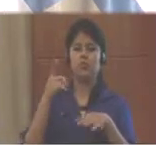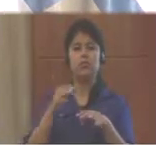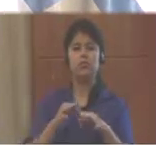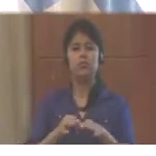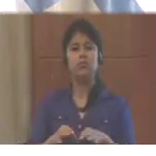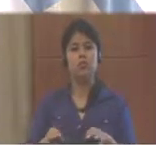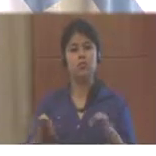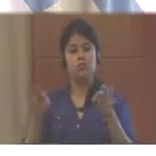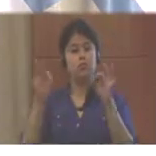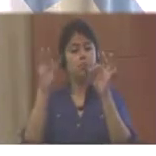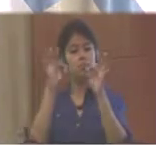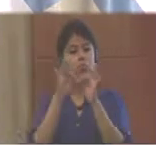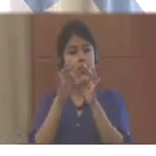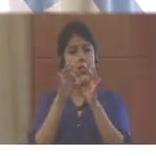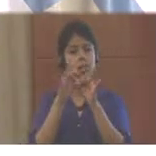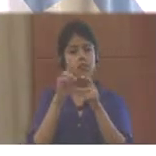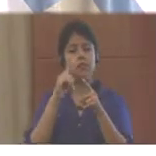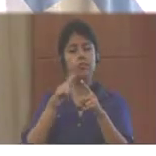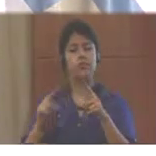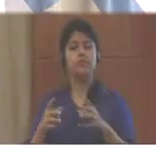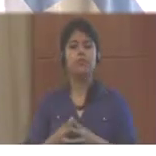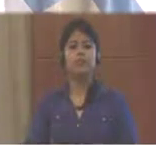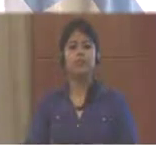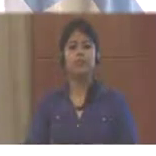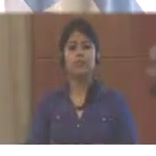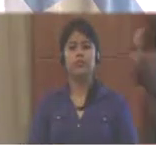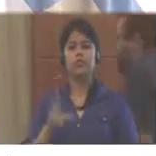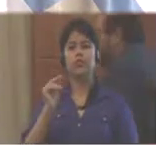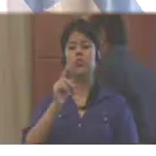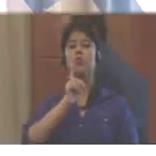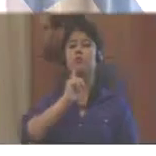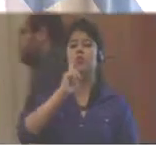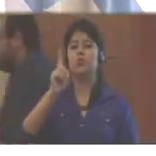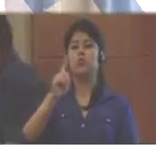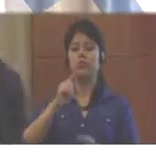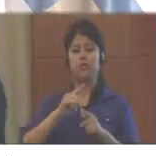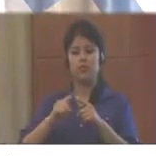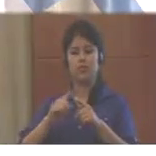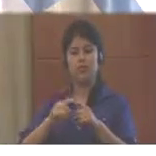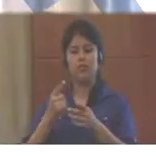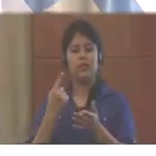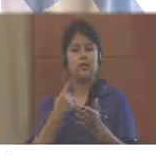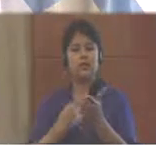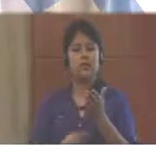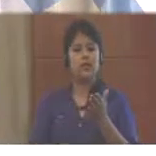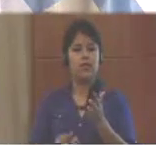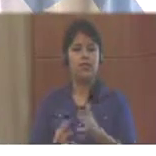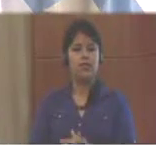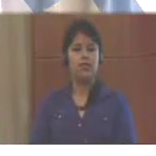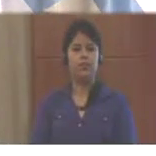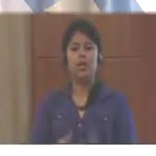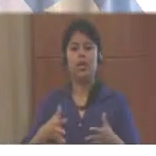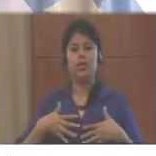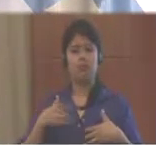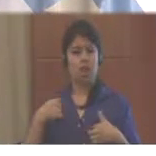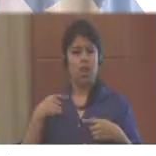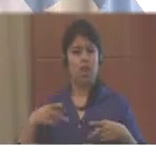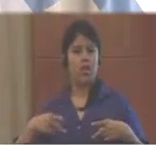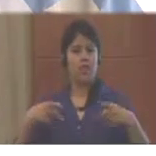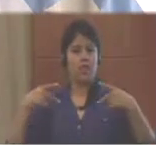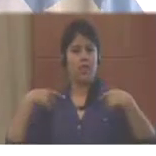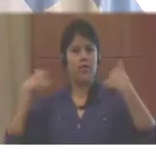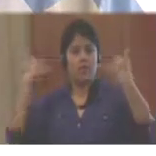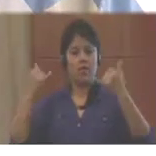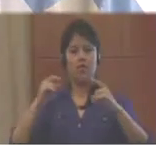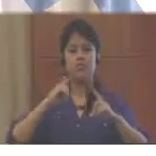which has been very fundamental, not only related to what we are currently